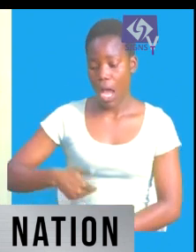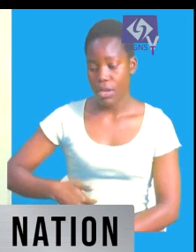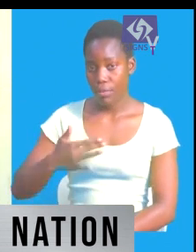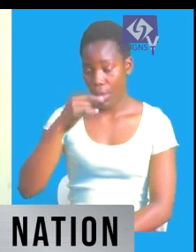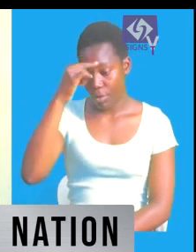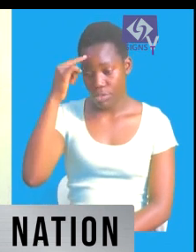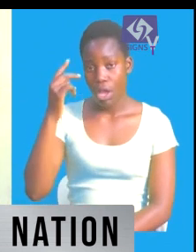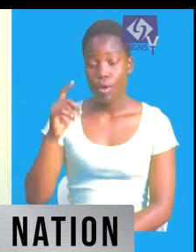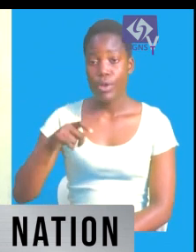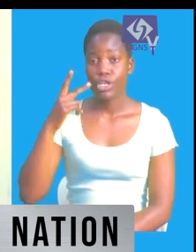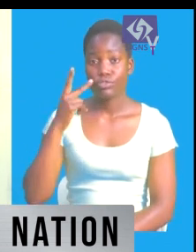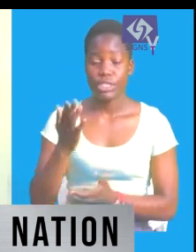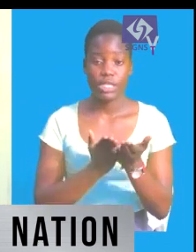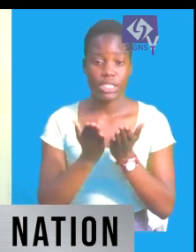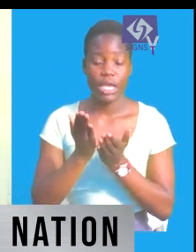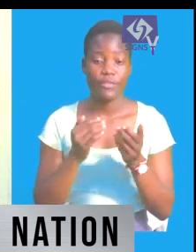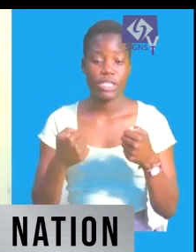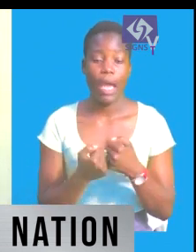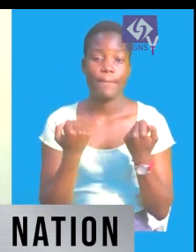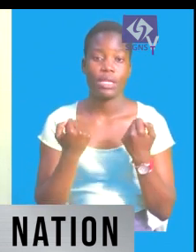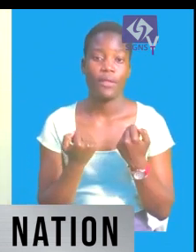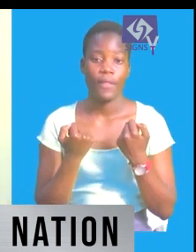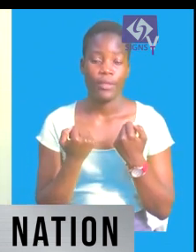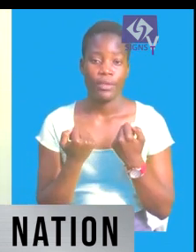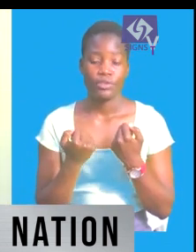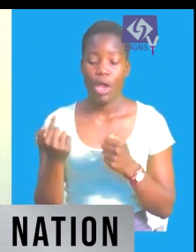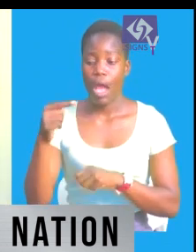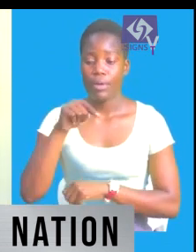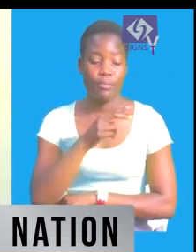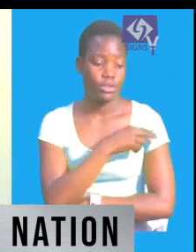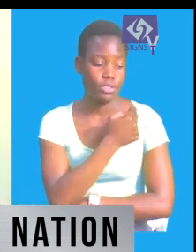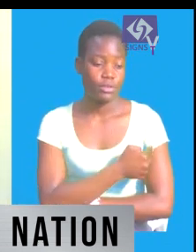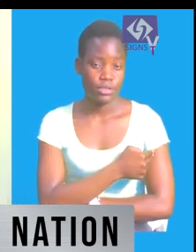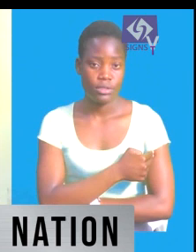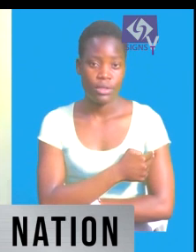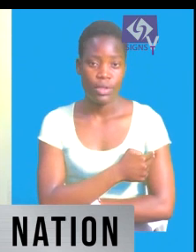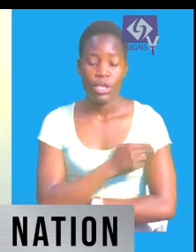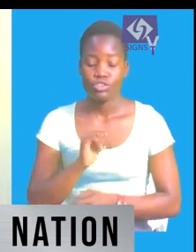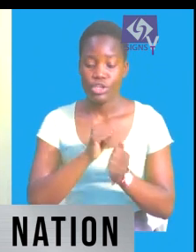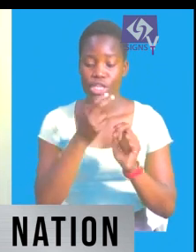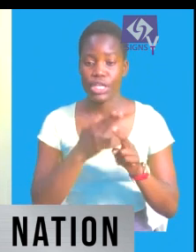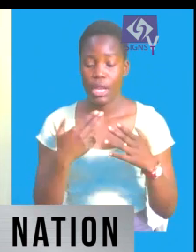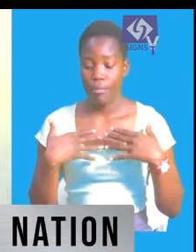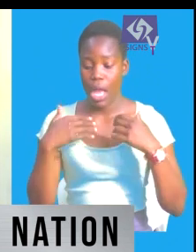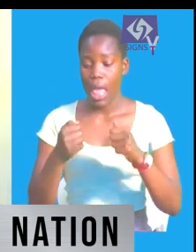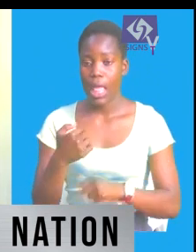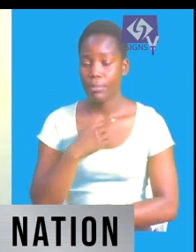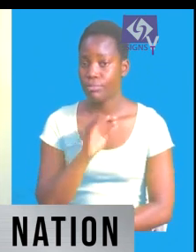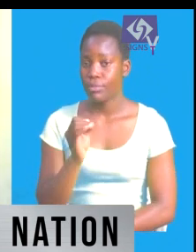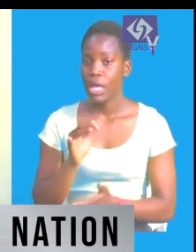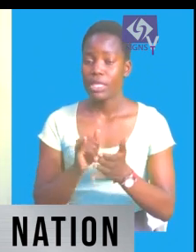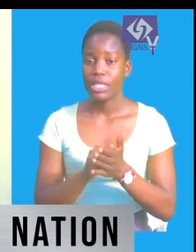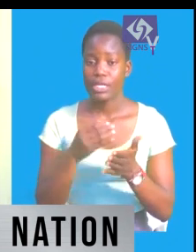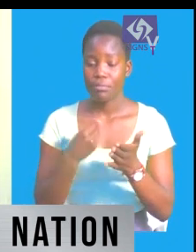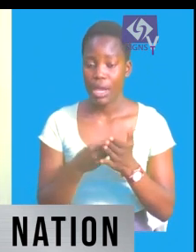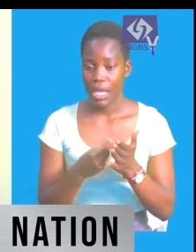see service on ground. Like if I'm coming to hospital, why are they rebranding? Will not heal me. Hiyo pesa